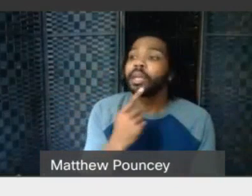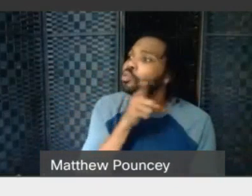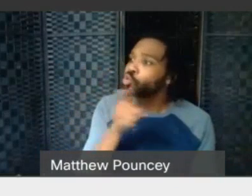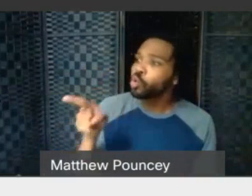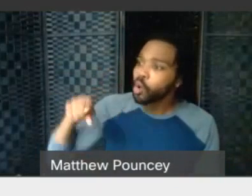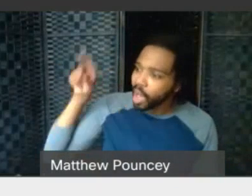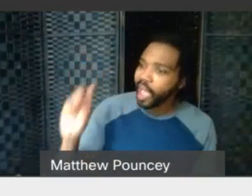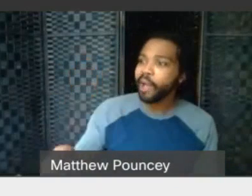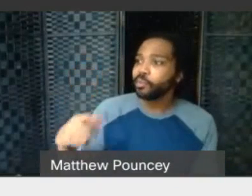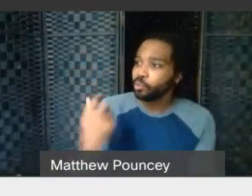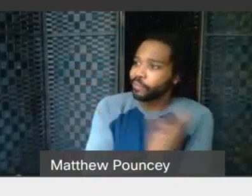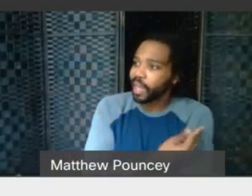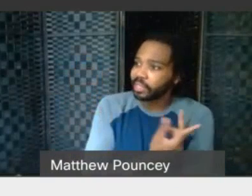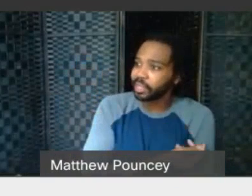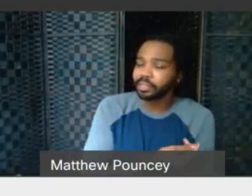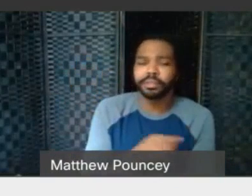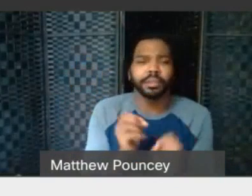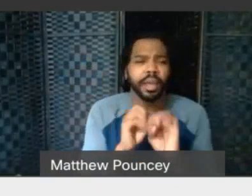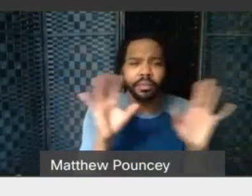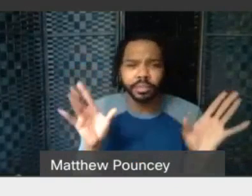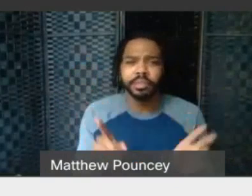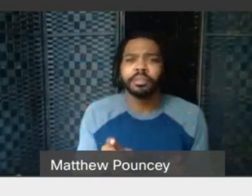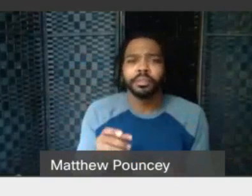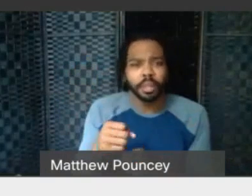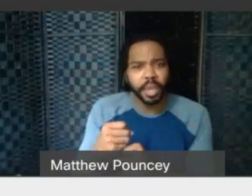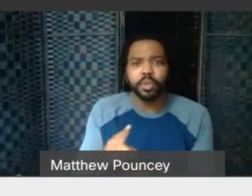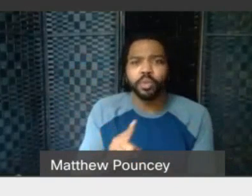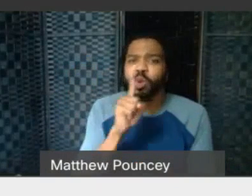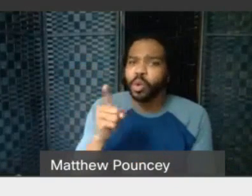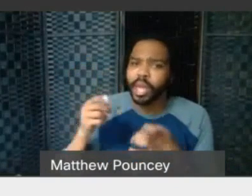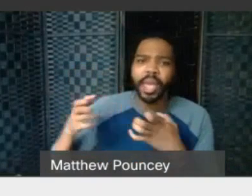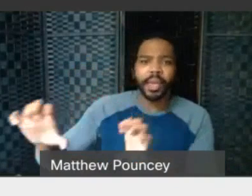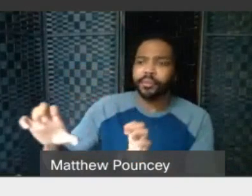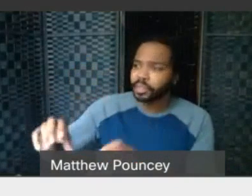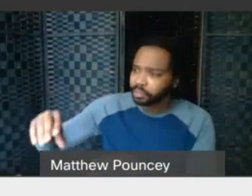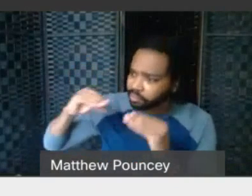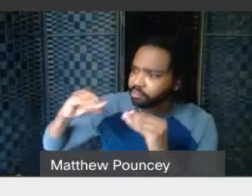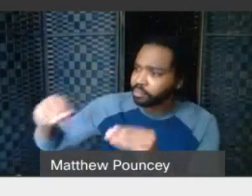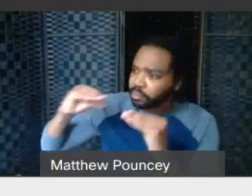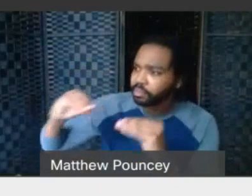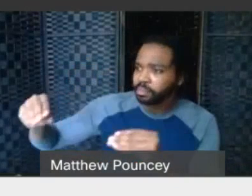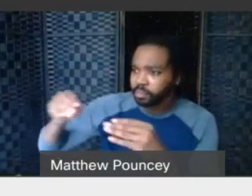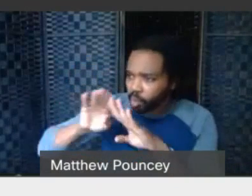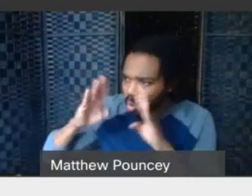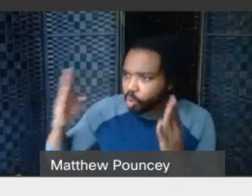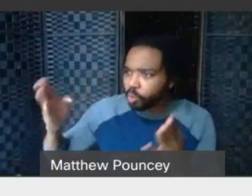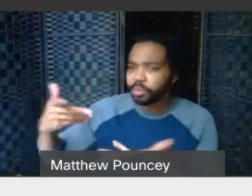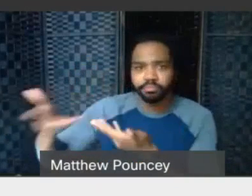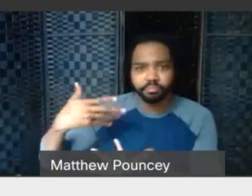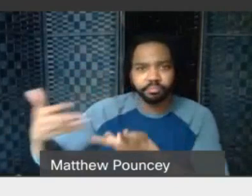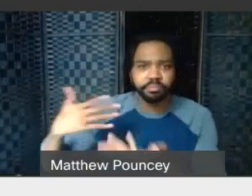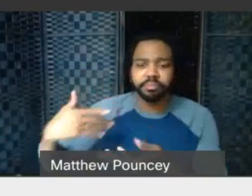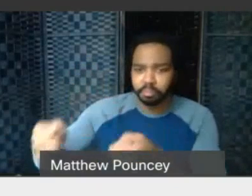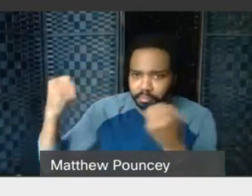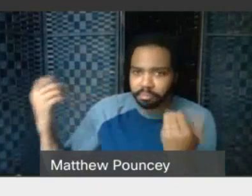vaccinated. They made a real effort at educating people, at answering people's questions. They had a number of sessions with their staff so that staff